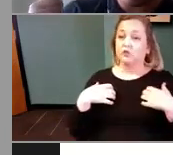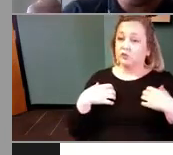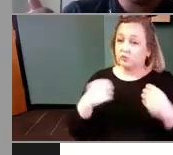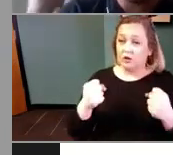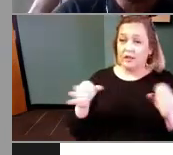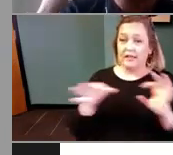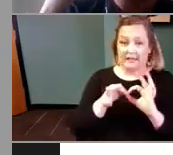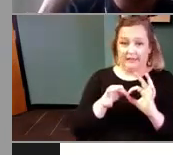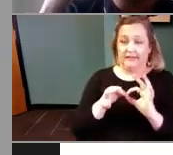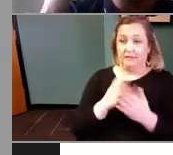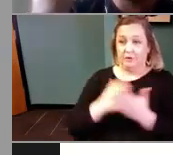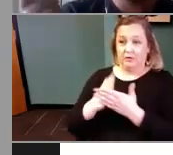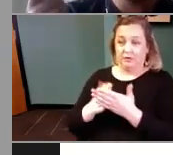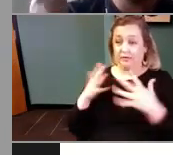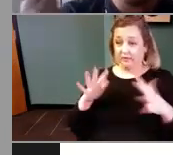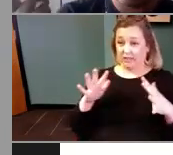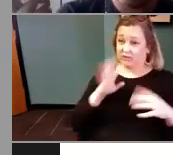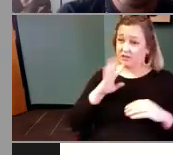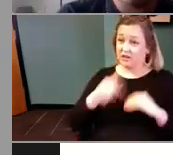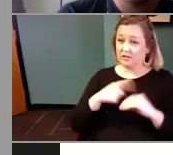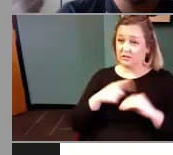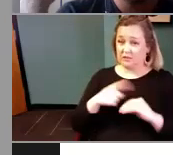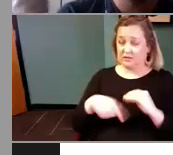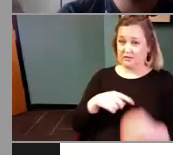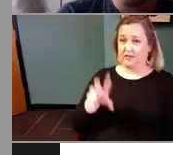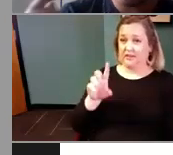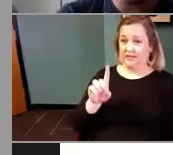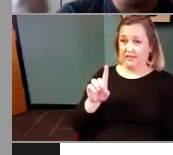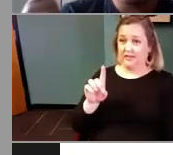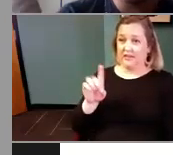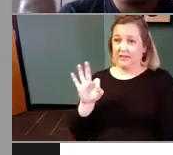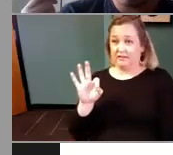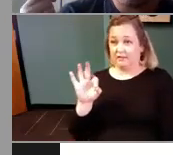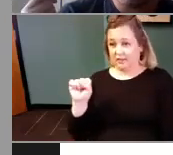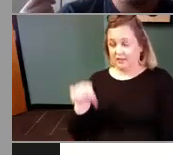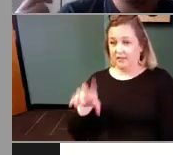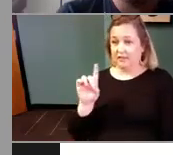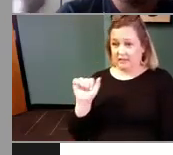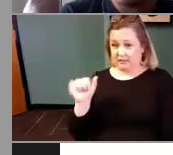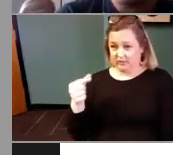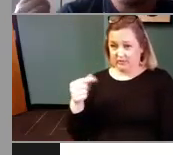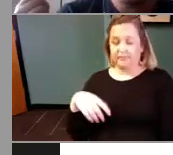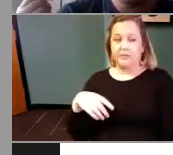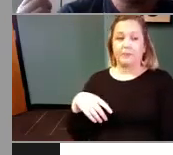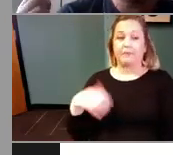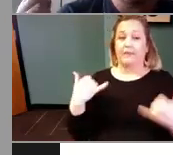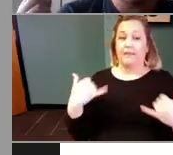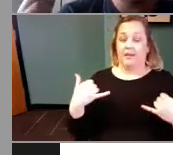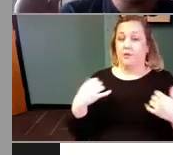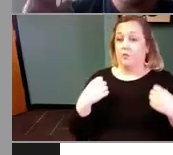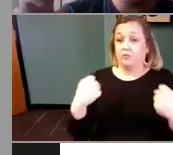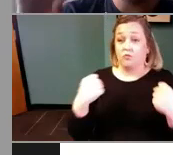cyclic graphs and we talked about directed acyclic graphs. Now strongly connected components are